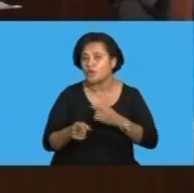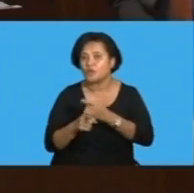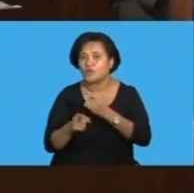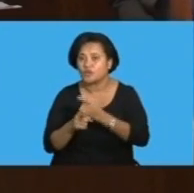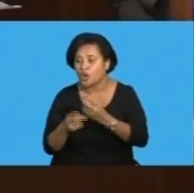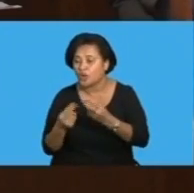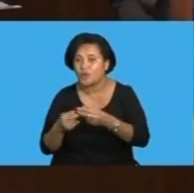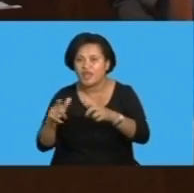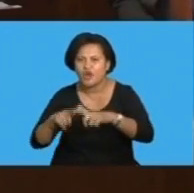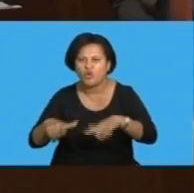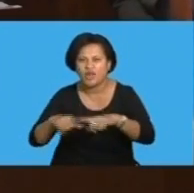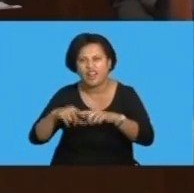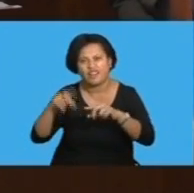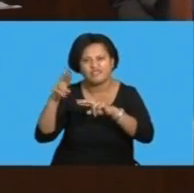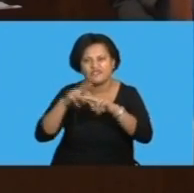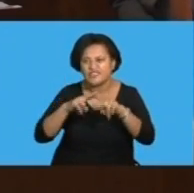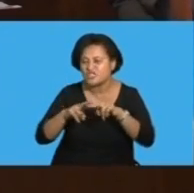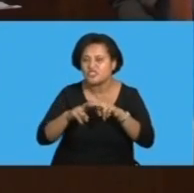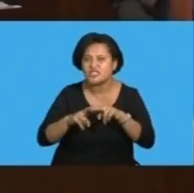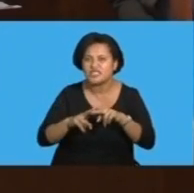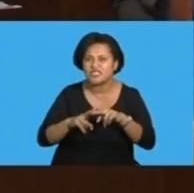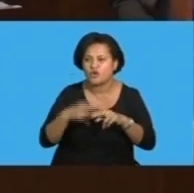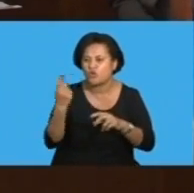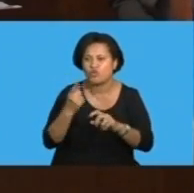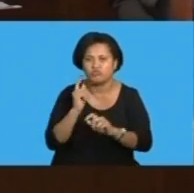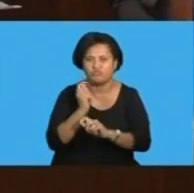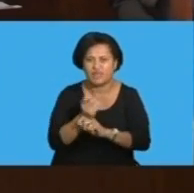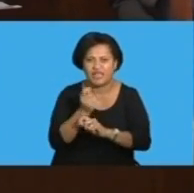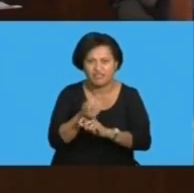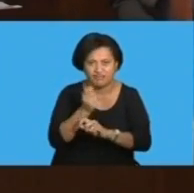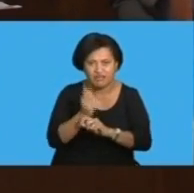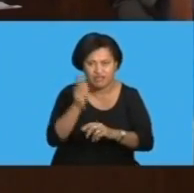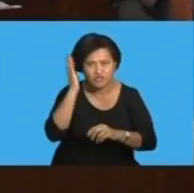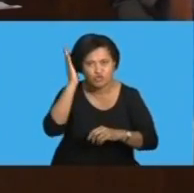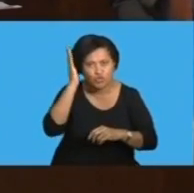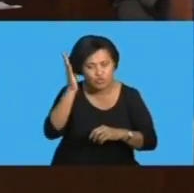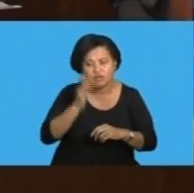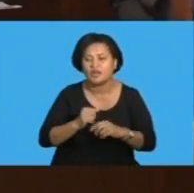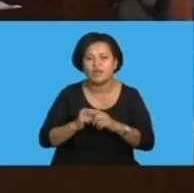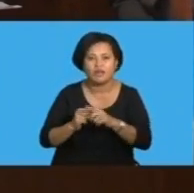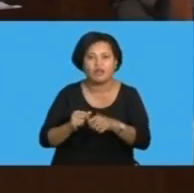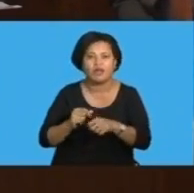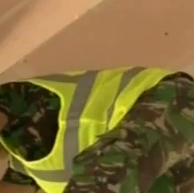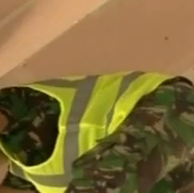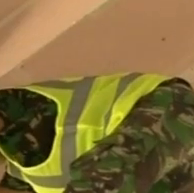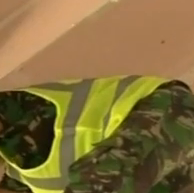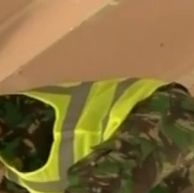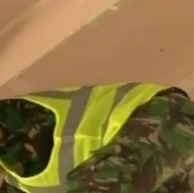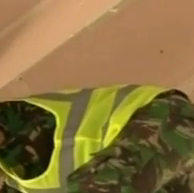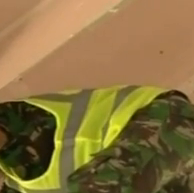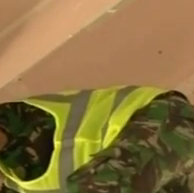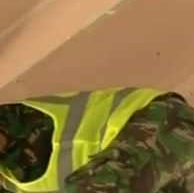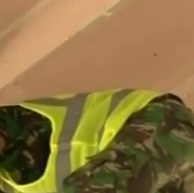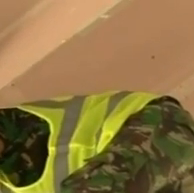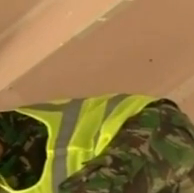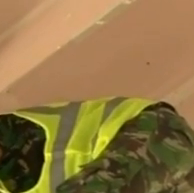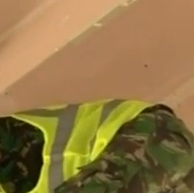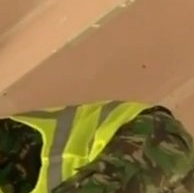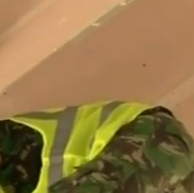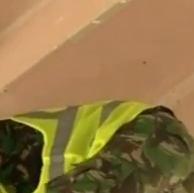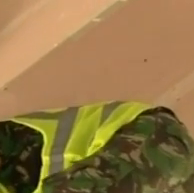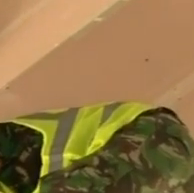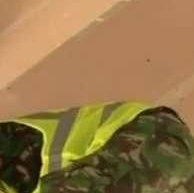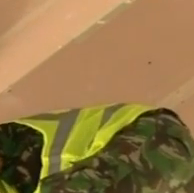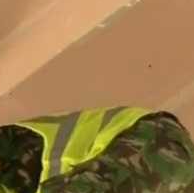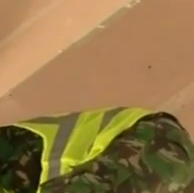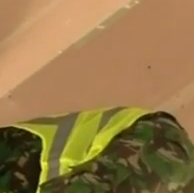local engineers for supervision and sign-off process. However, that suggestion was not considered. The Indonesian government had agreed